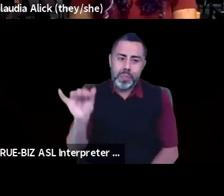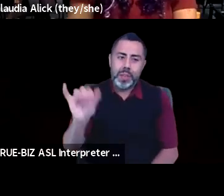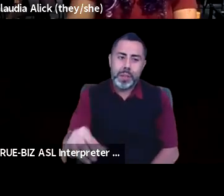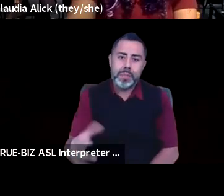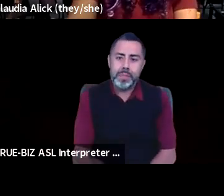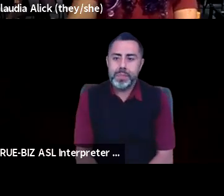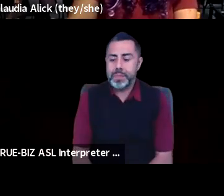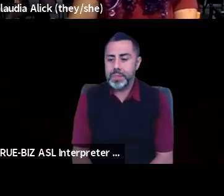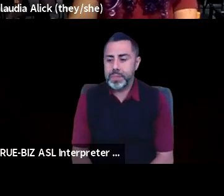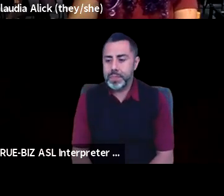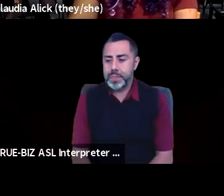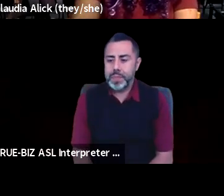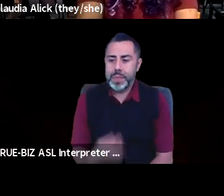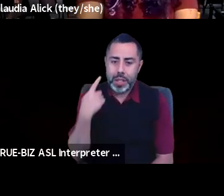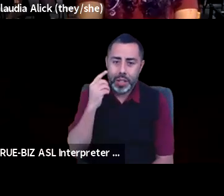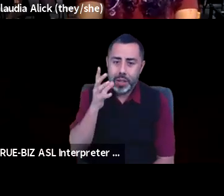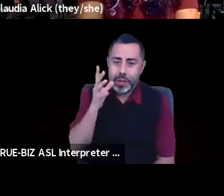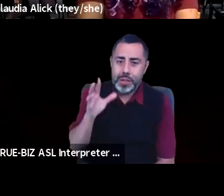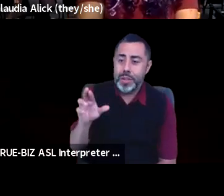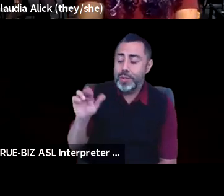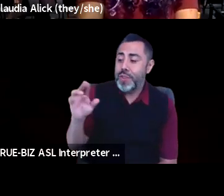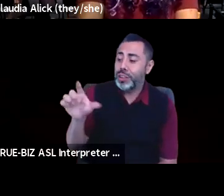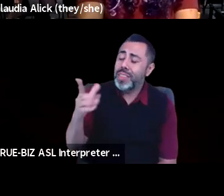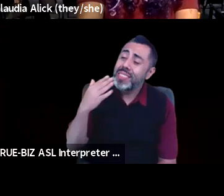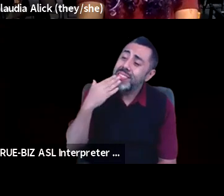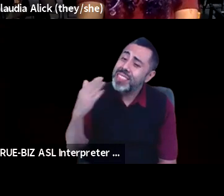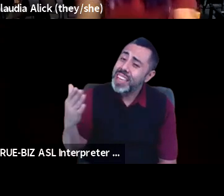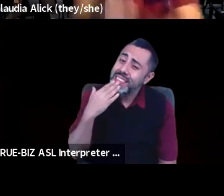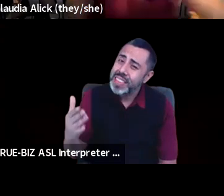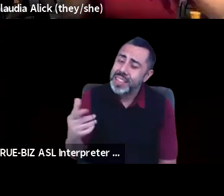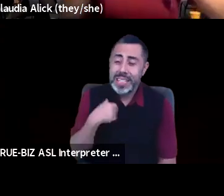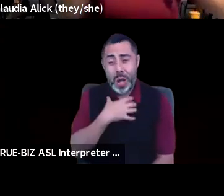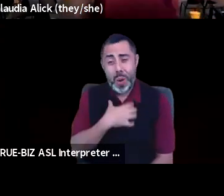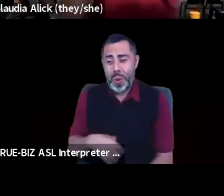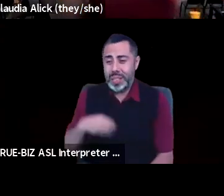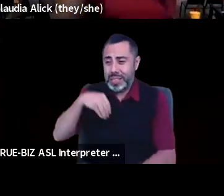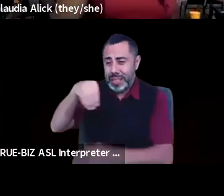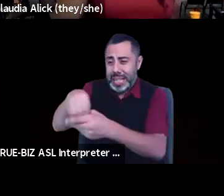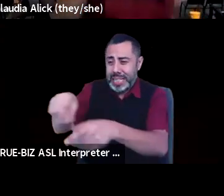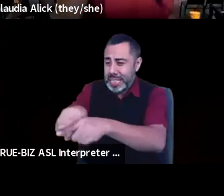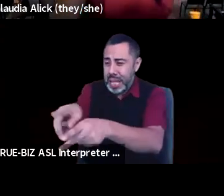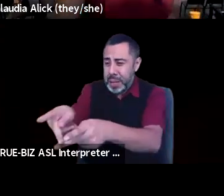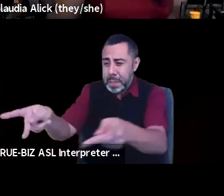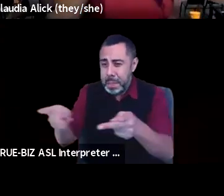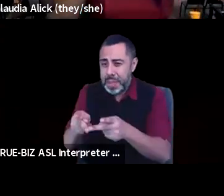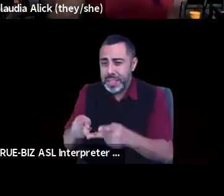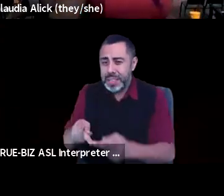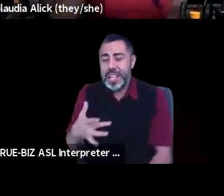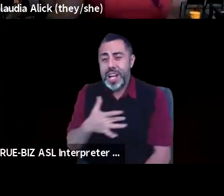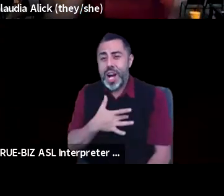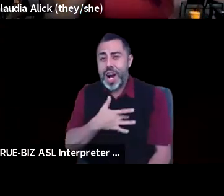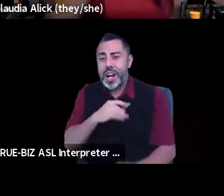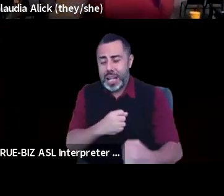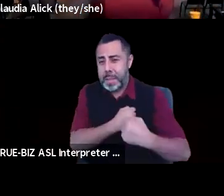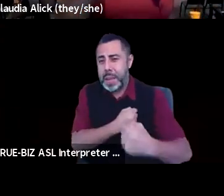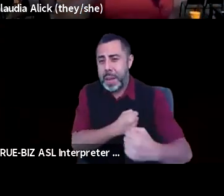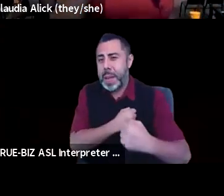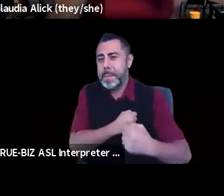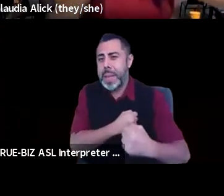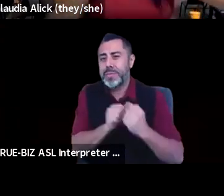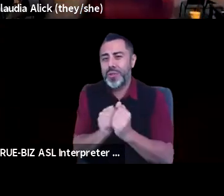Rachel, thank you. I wish we were in the same space. where hearts are beating together.